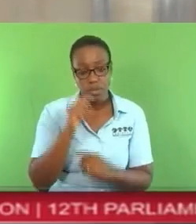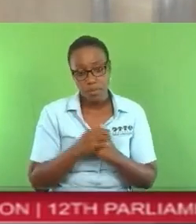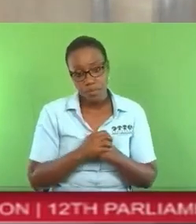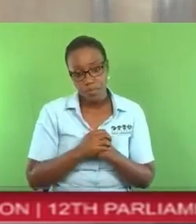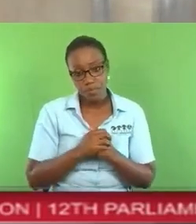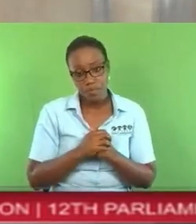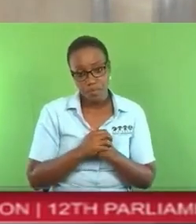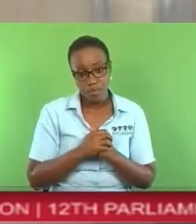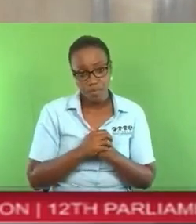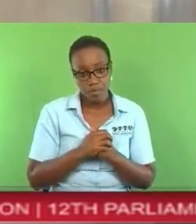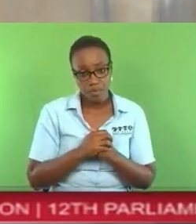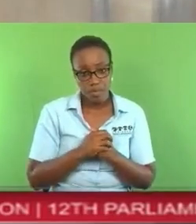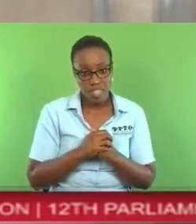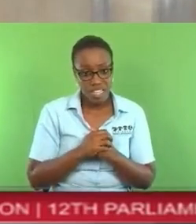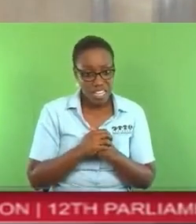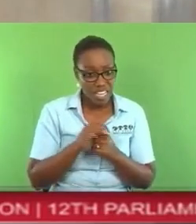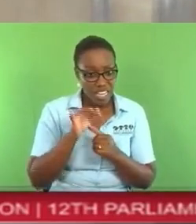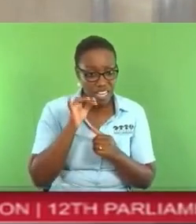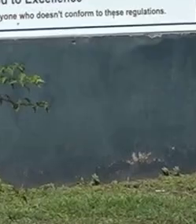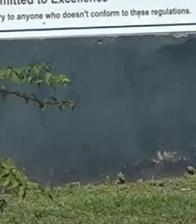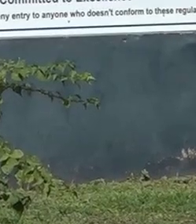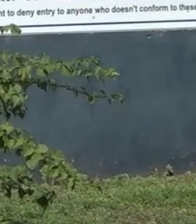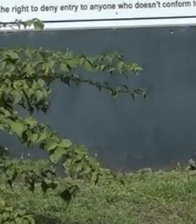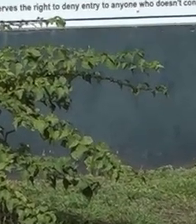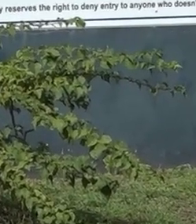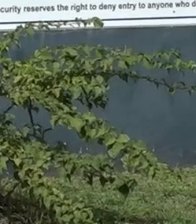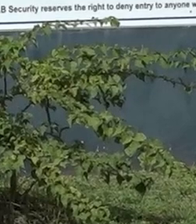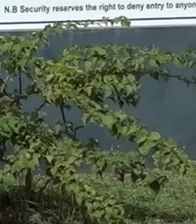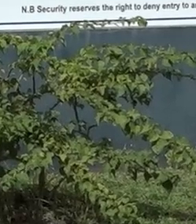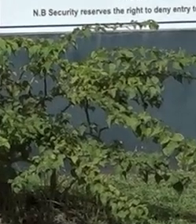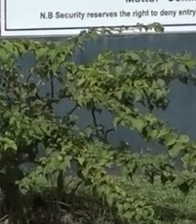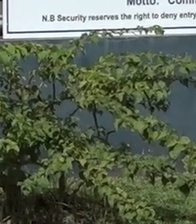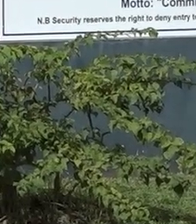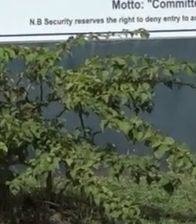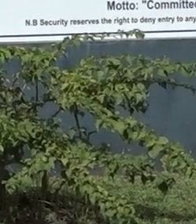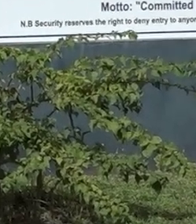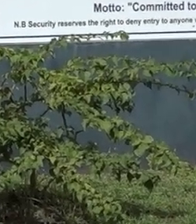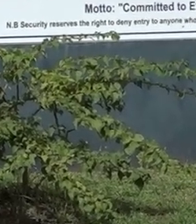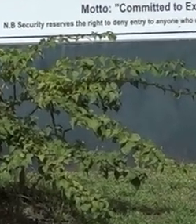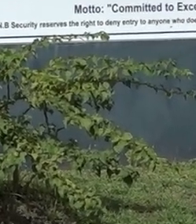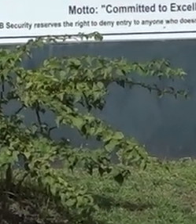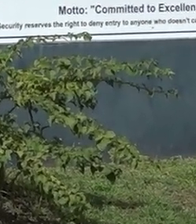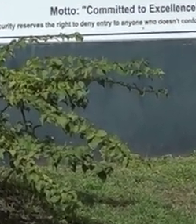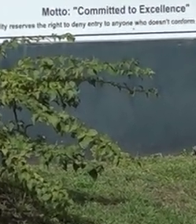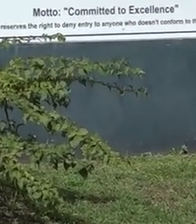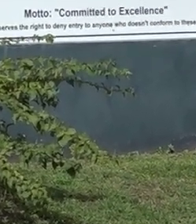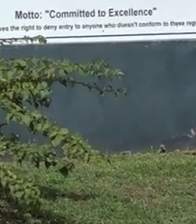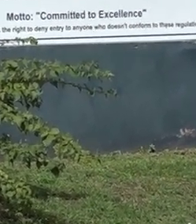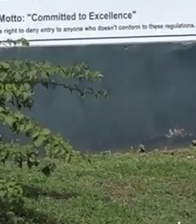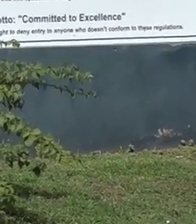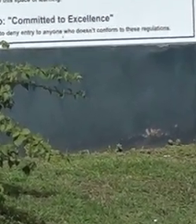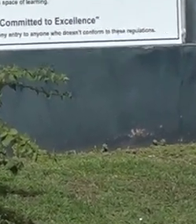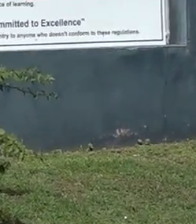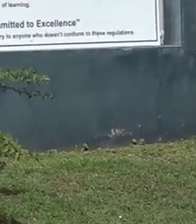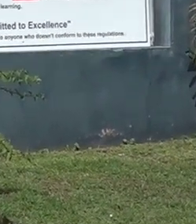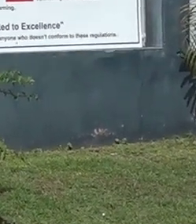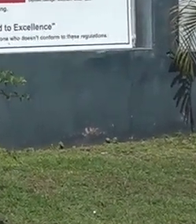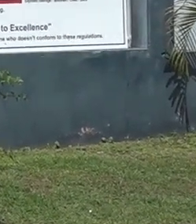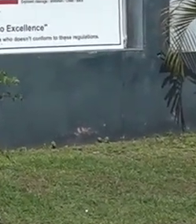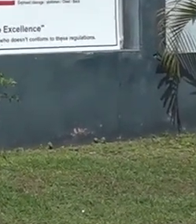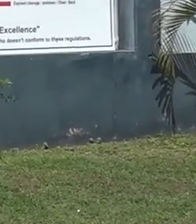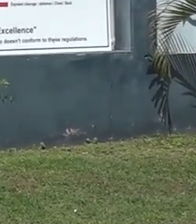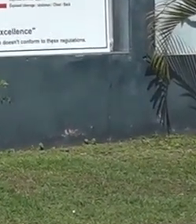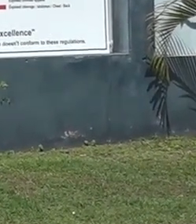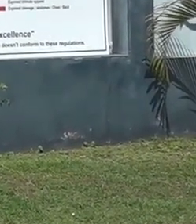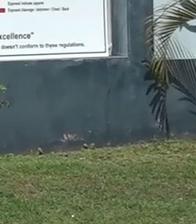Is the curricula evolving effectively enough? Dr. Richards pointed out that students as early as in Form 1 are at risk of